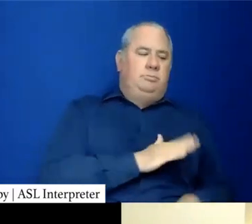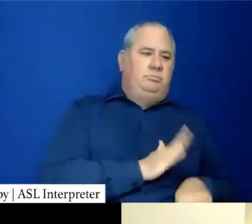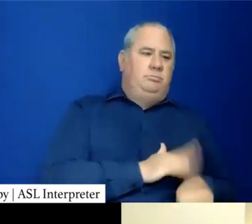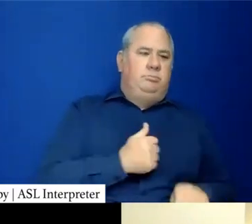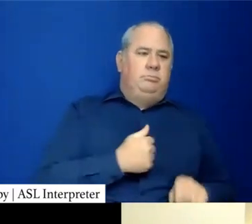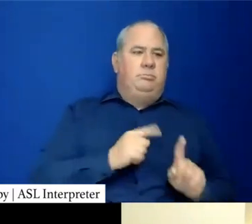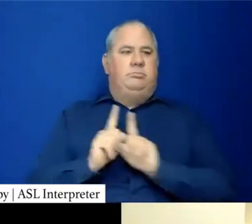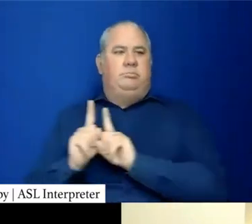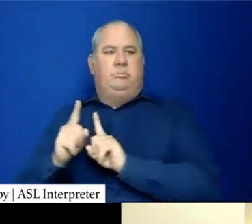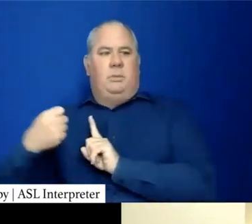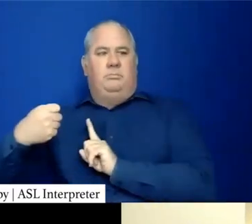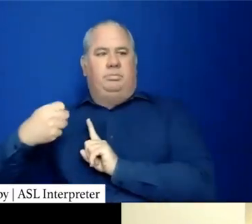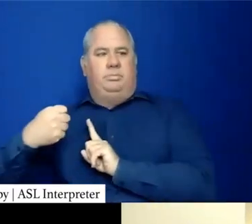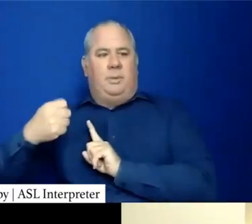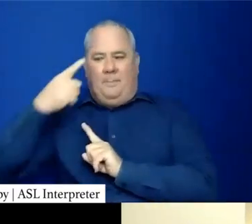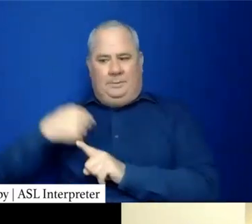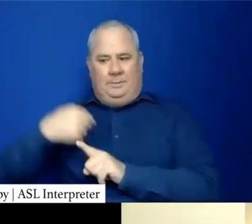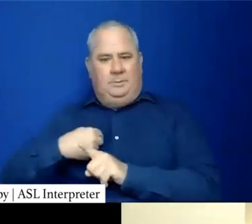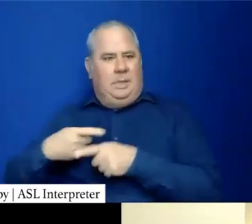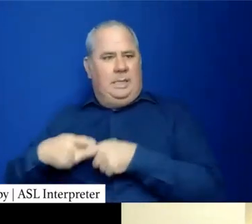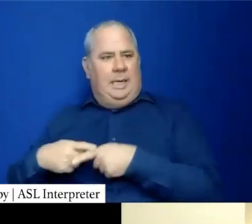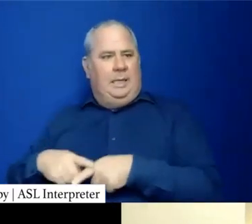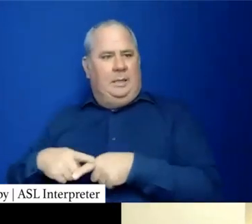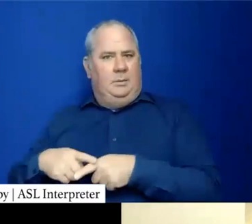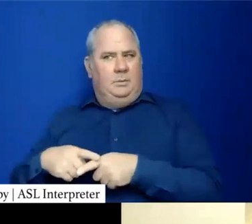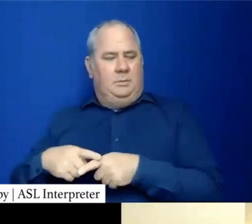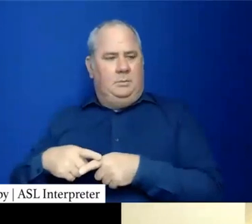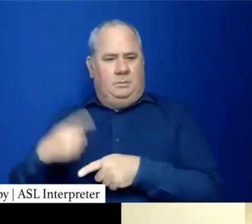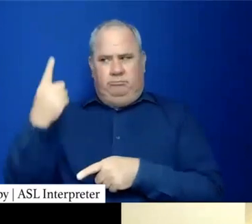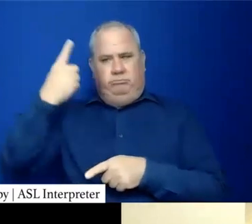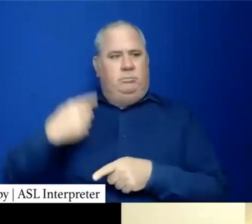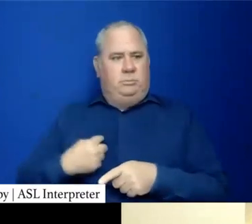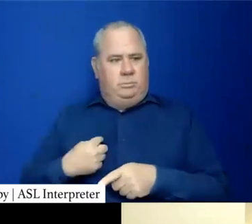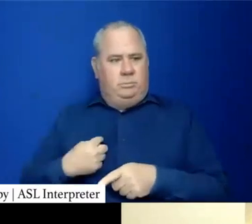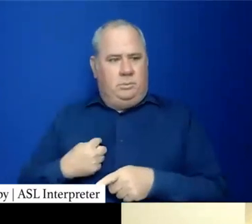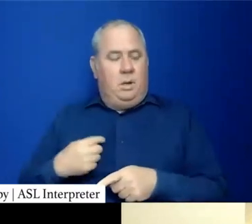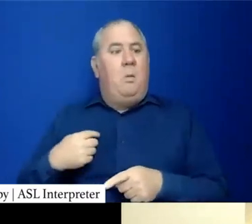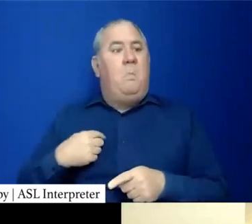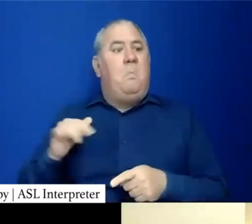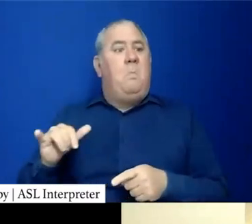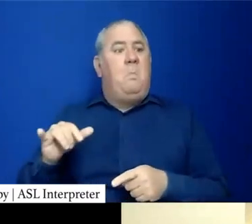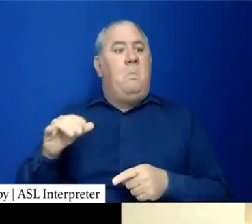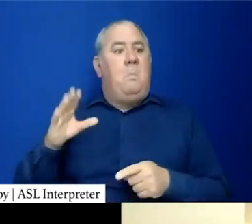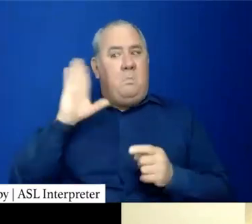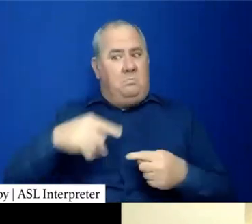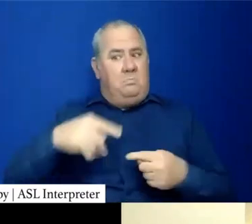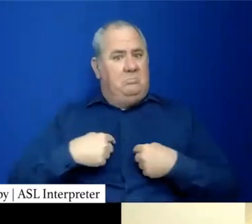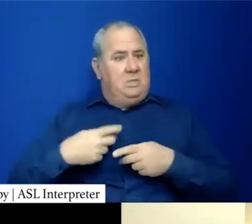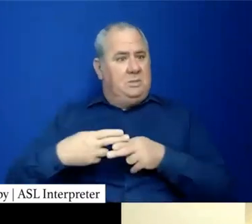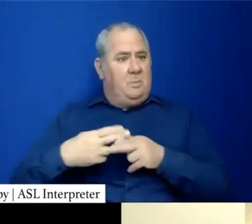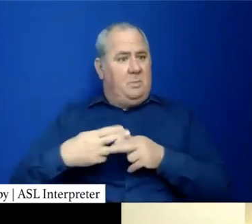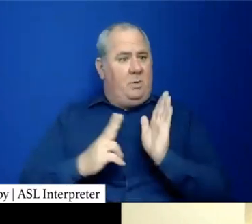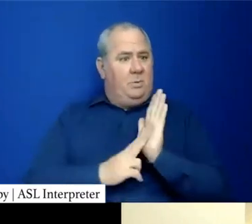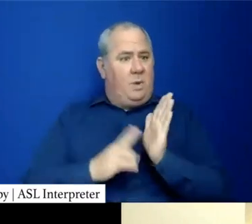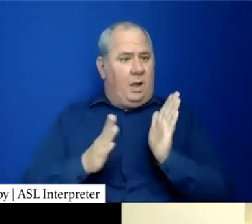meeting. And I was like, okay, look, I know I'm here as a temporary contractor, like the ADA doesn't, ADA